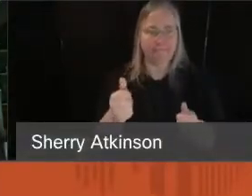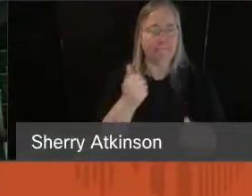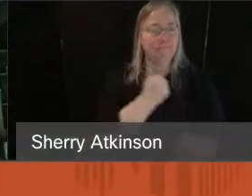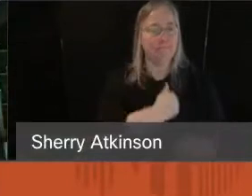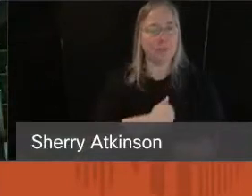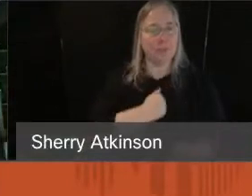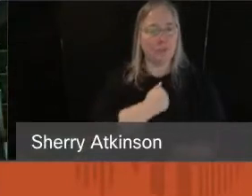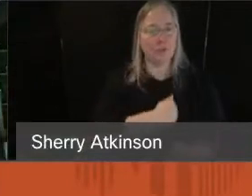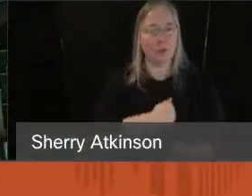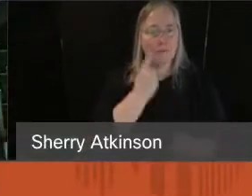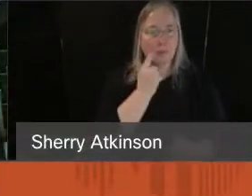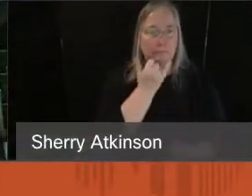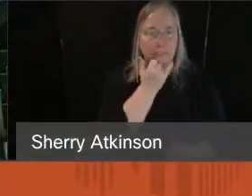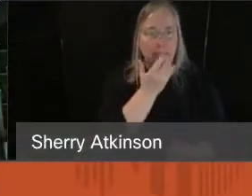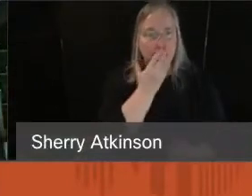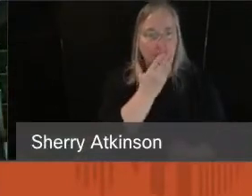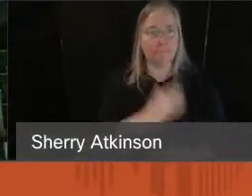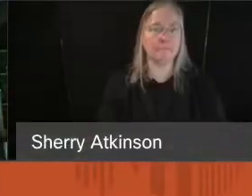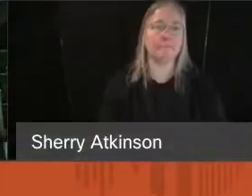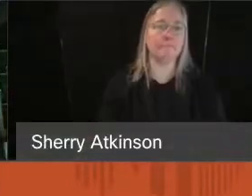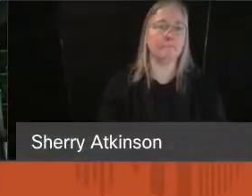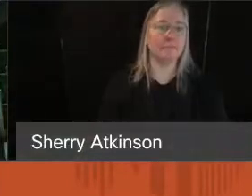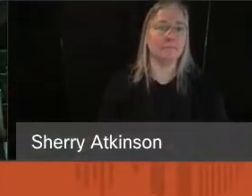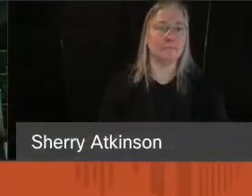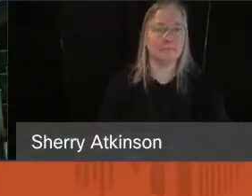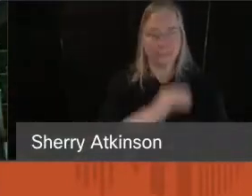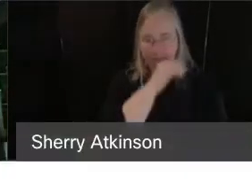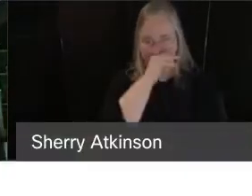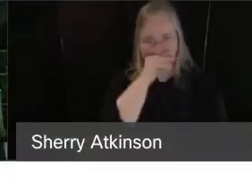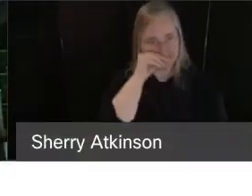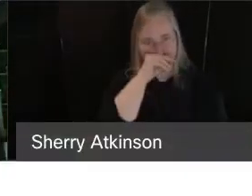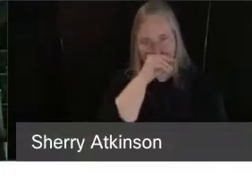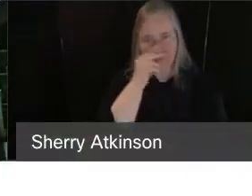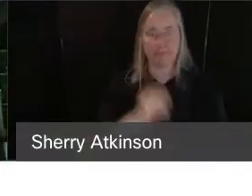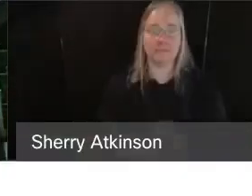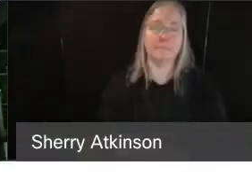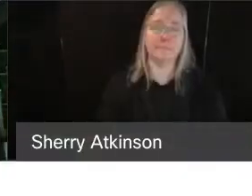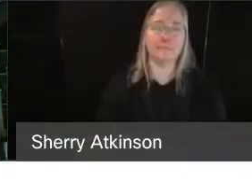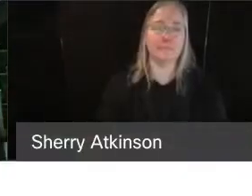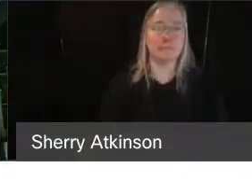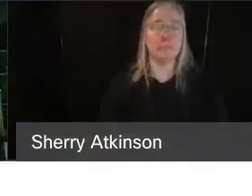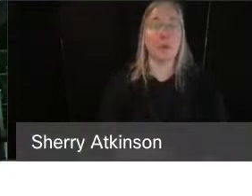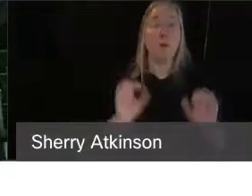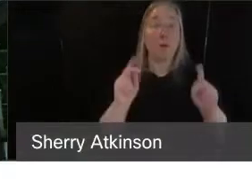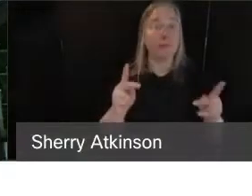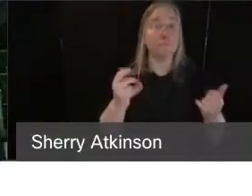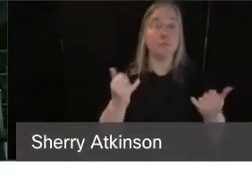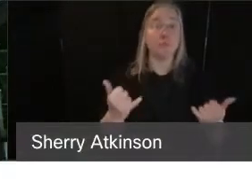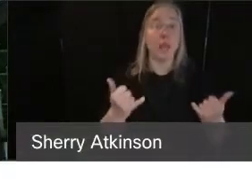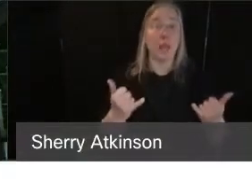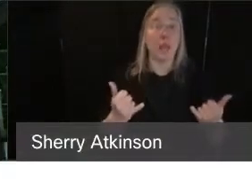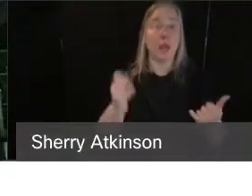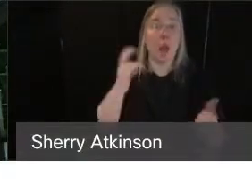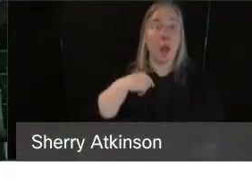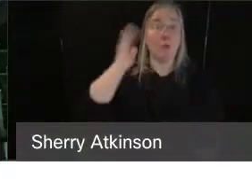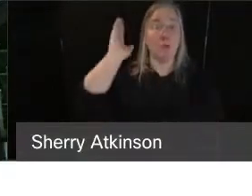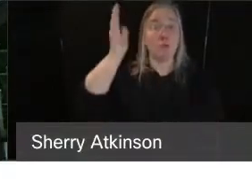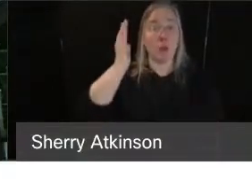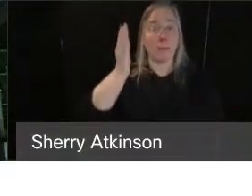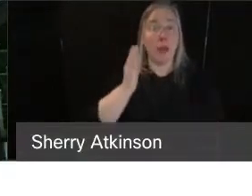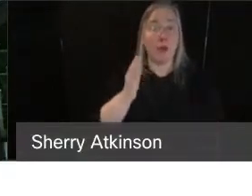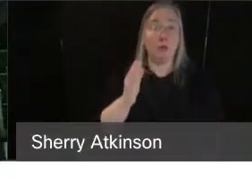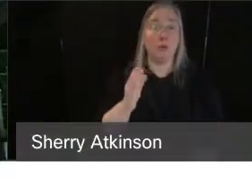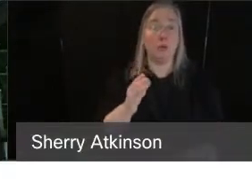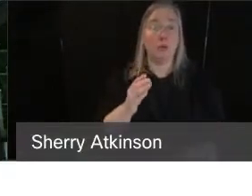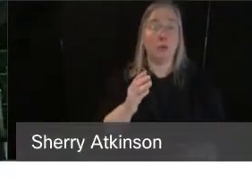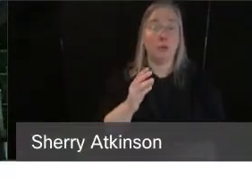the mistake from the beginning. All right, so today I'm going to talk about kind of